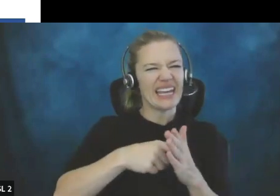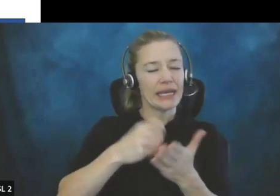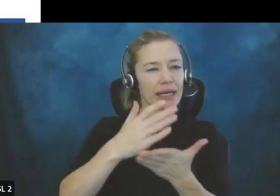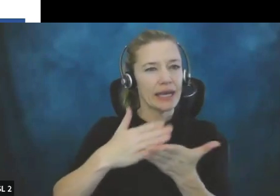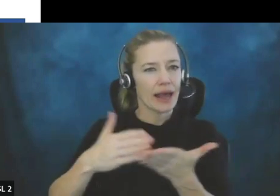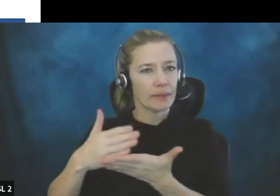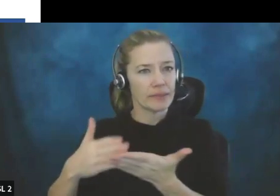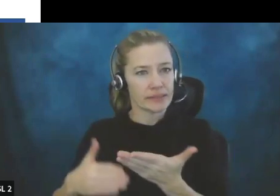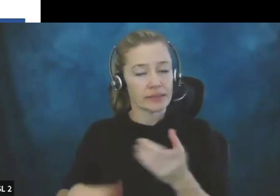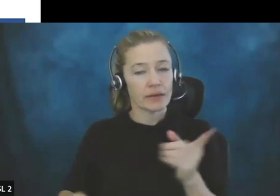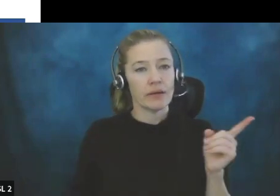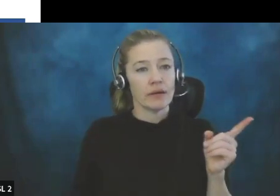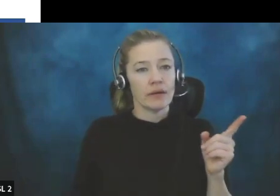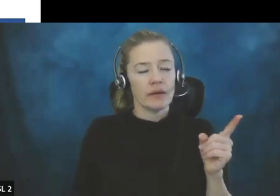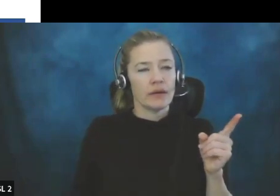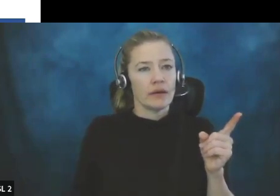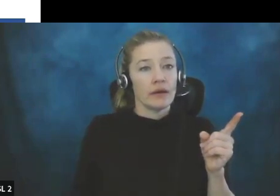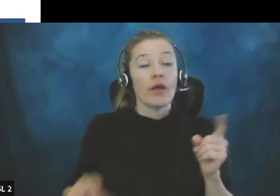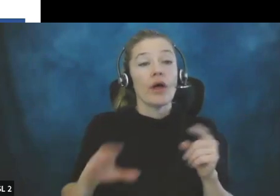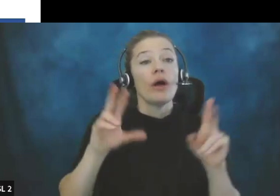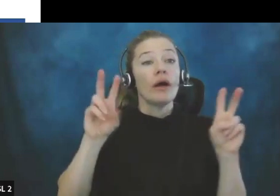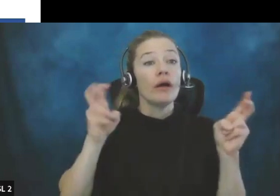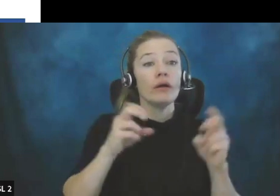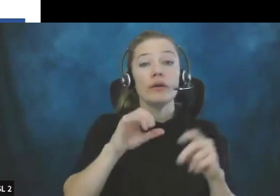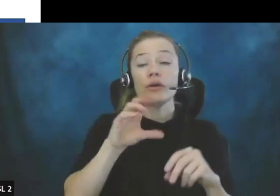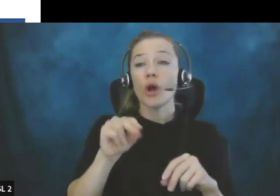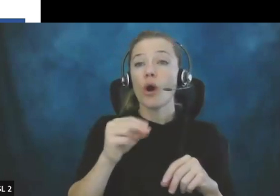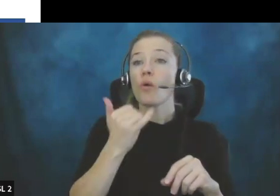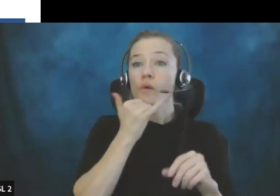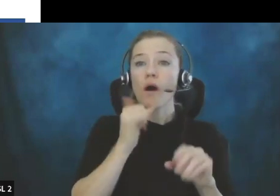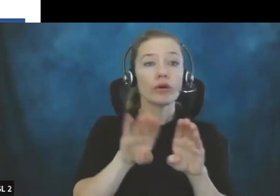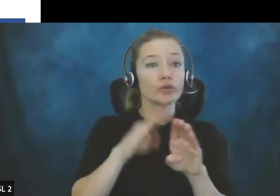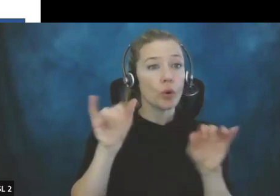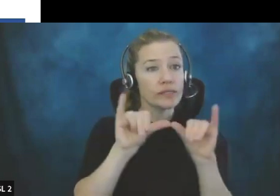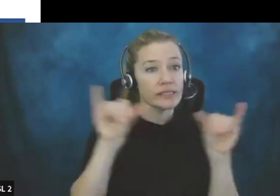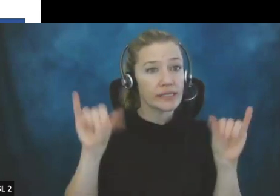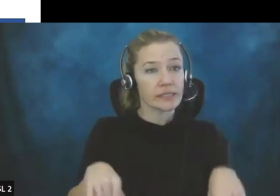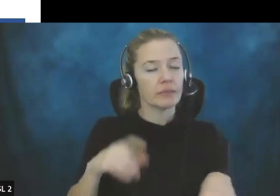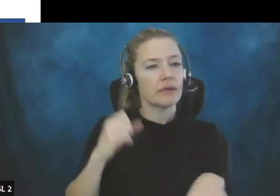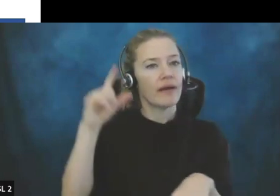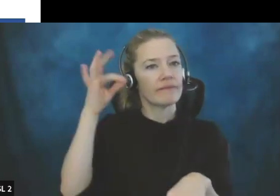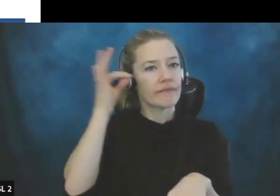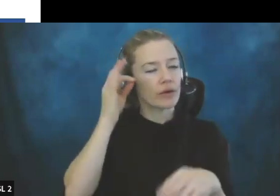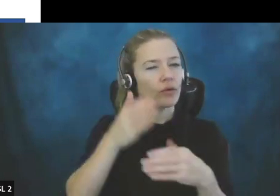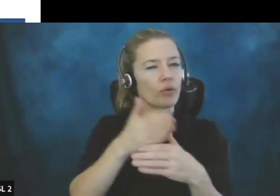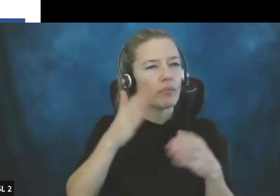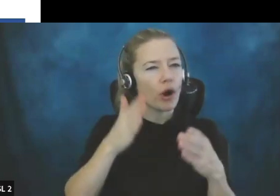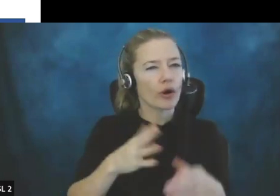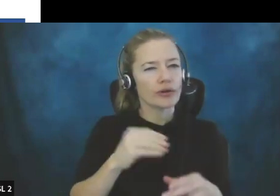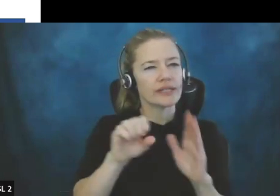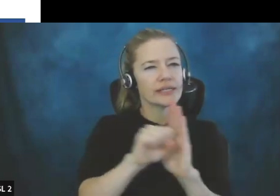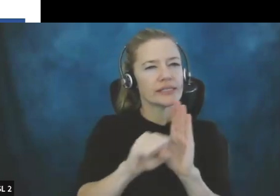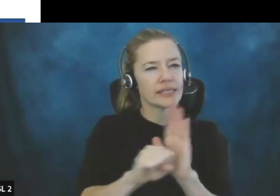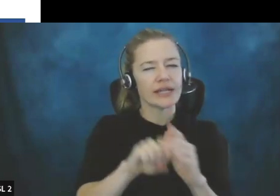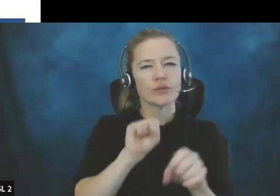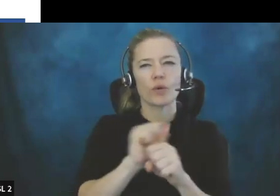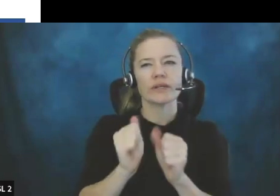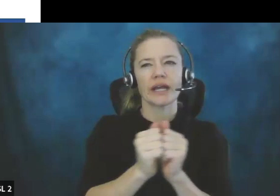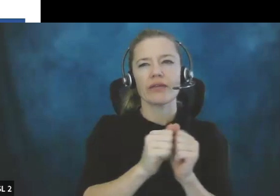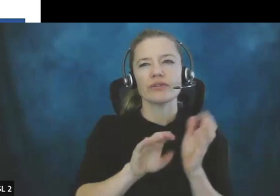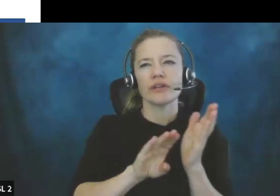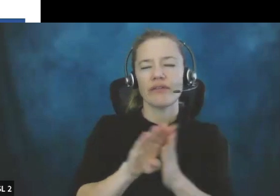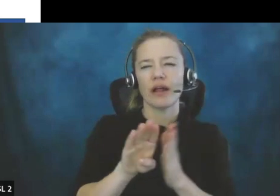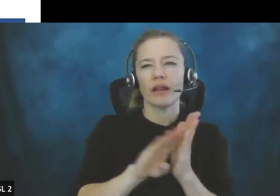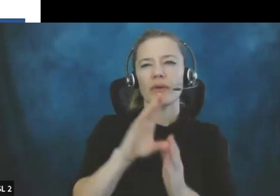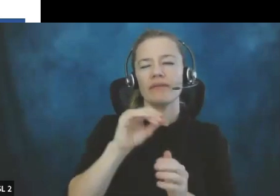Okay, so key elements, you can go to the next slide, of the no wrong door system is really that federal partners and states